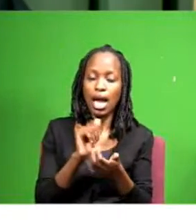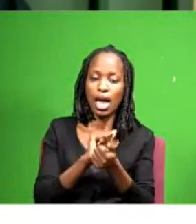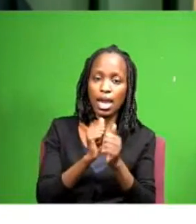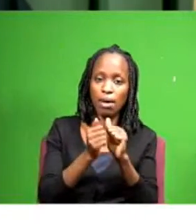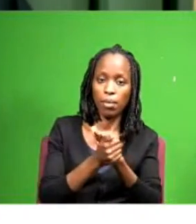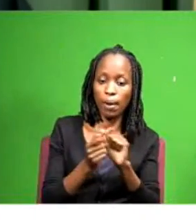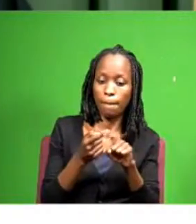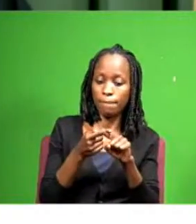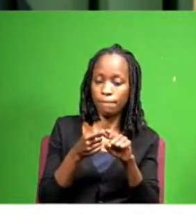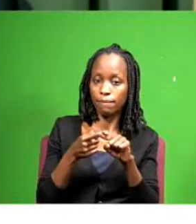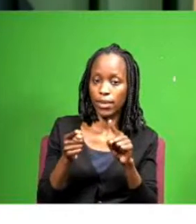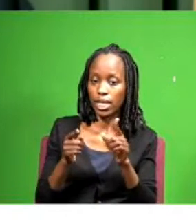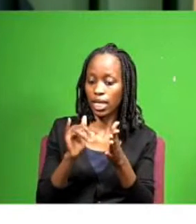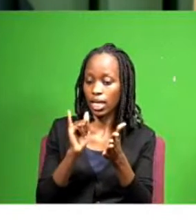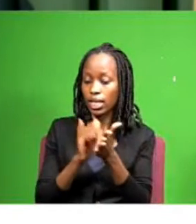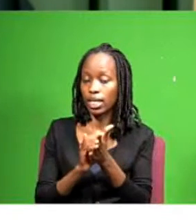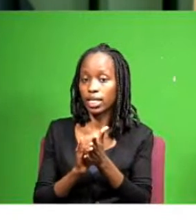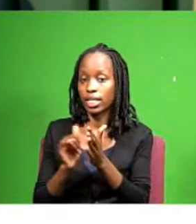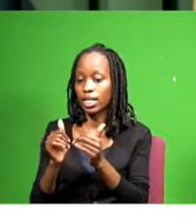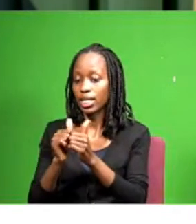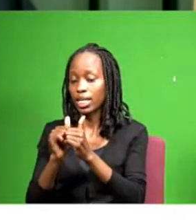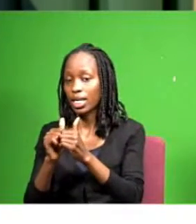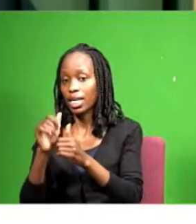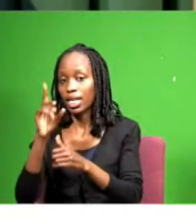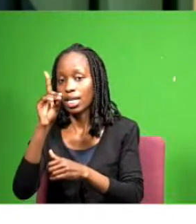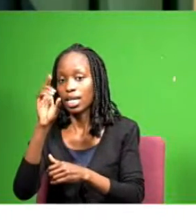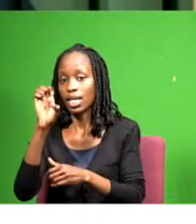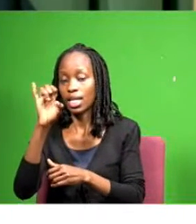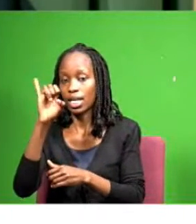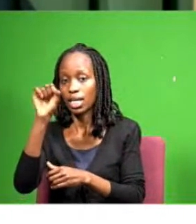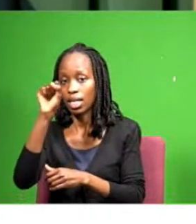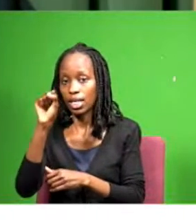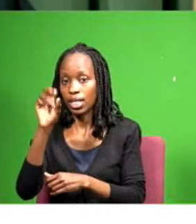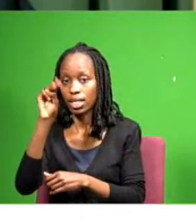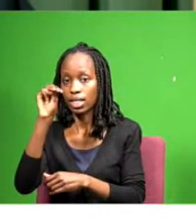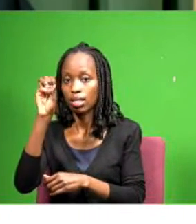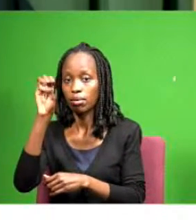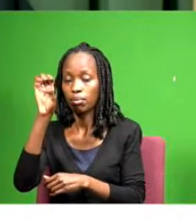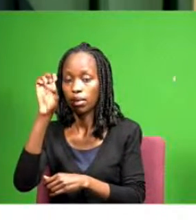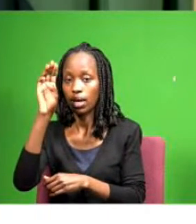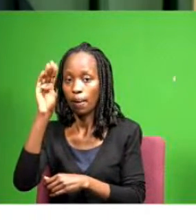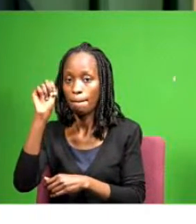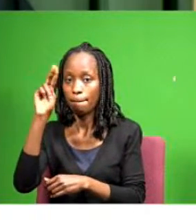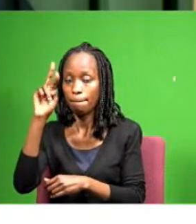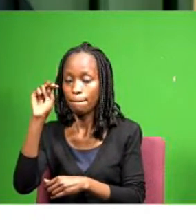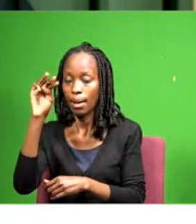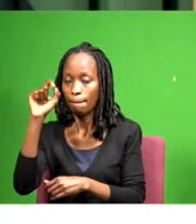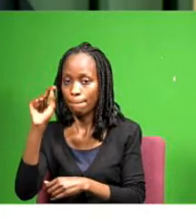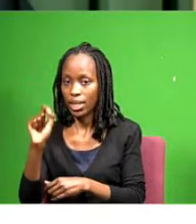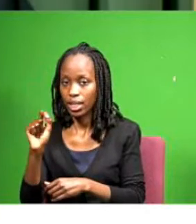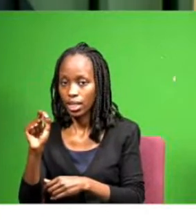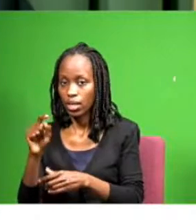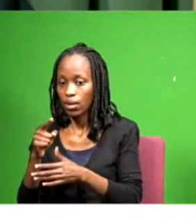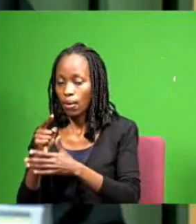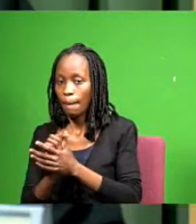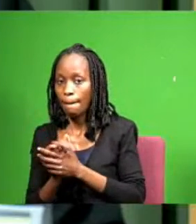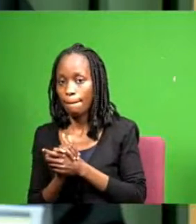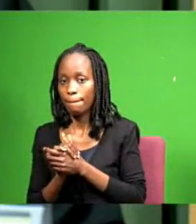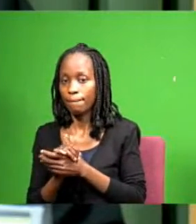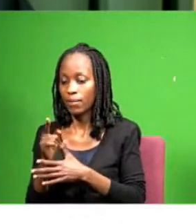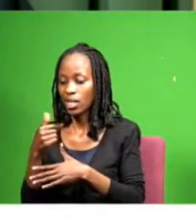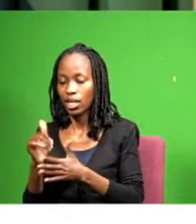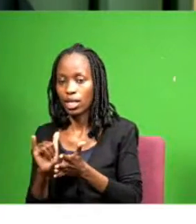of dismemberment. In my view, the omnibus constitutional amendment bill that seeks to fundamentally alter